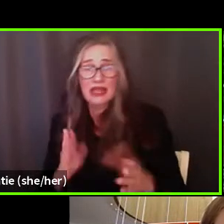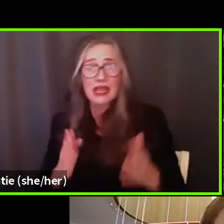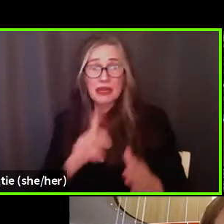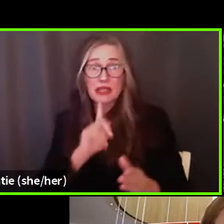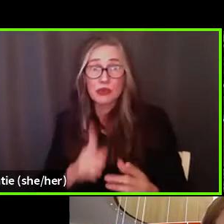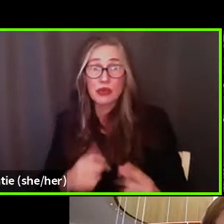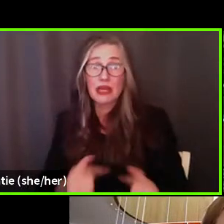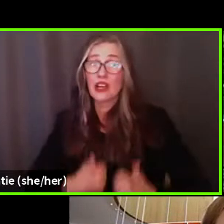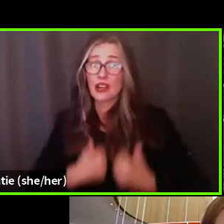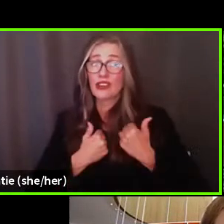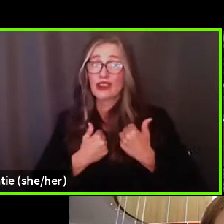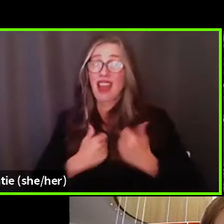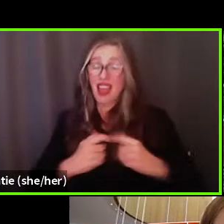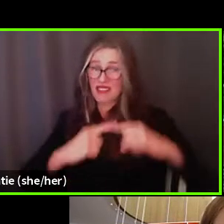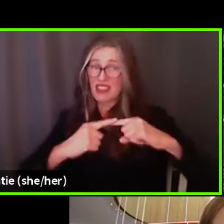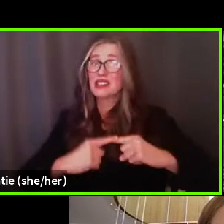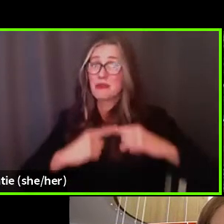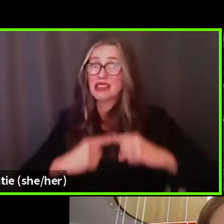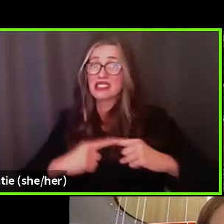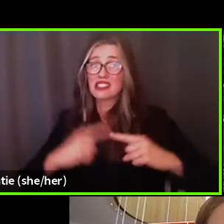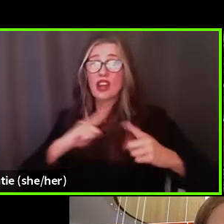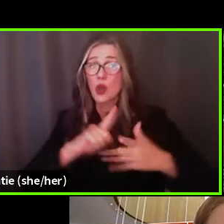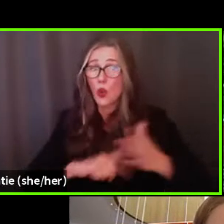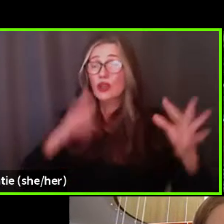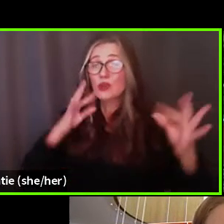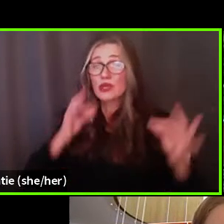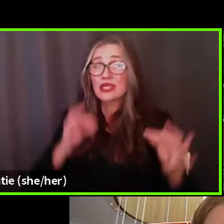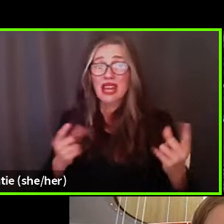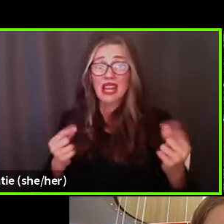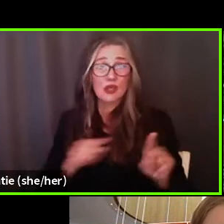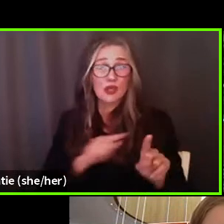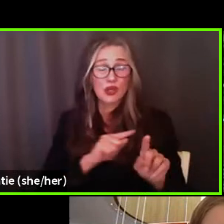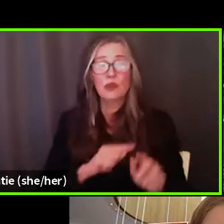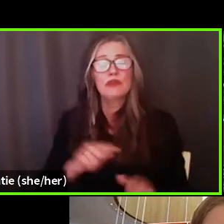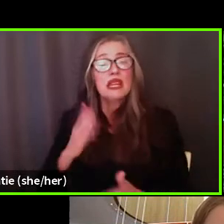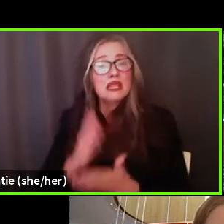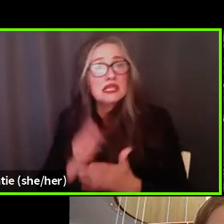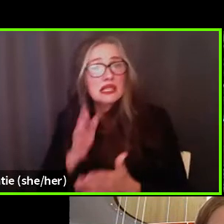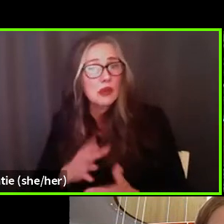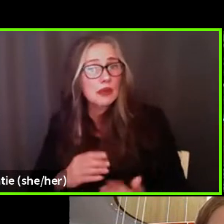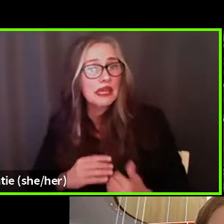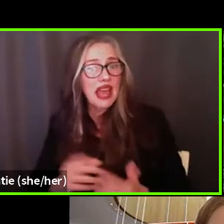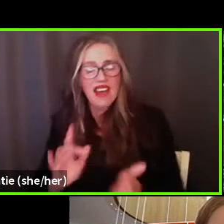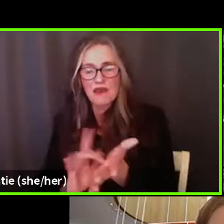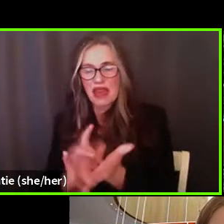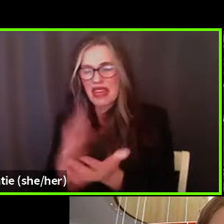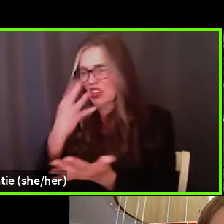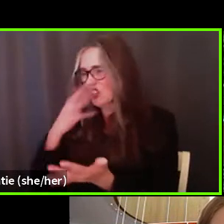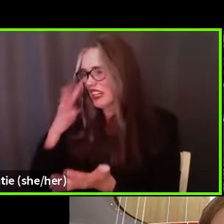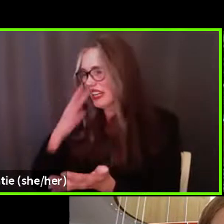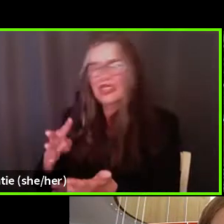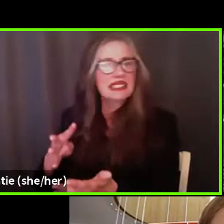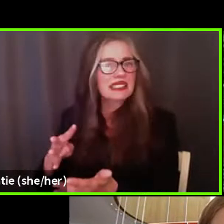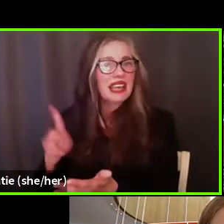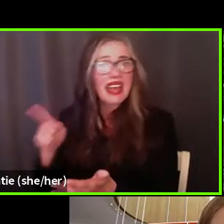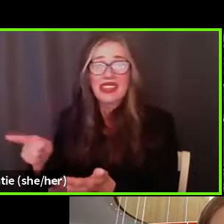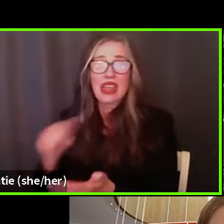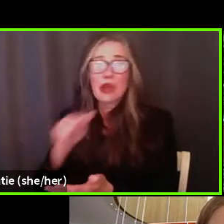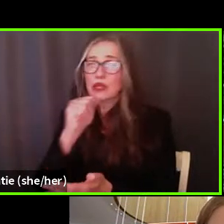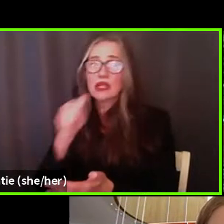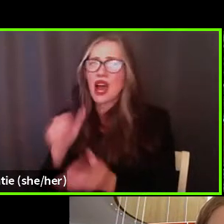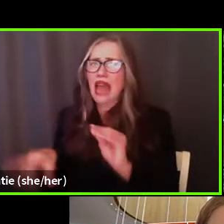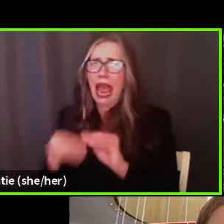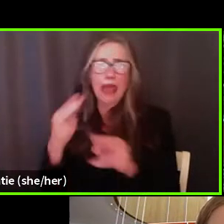depends on that decision so even though some women were experiencing severe medical neglect they refuse to be named in class action